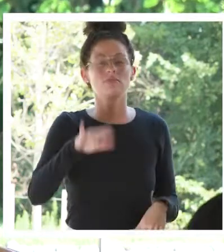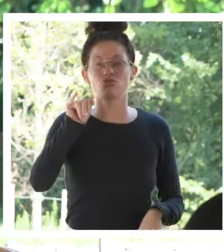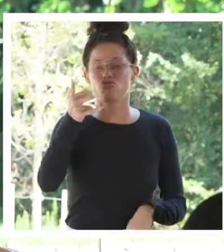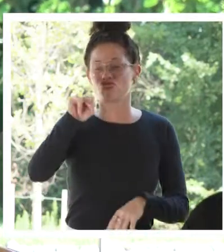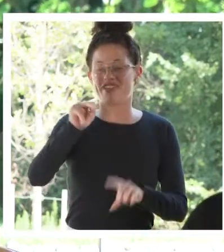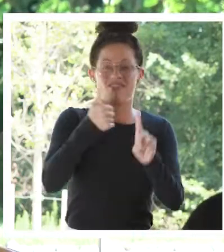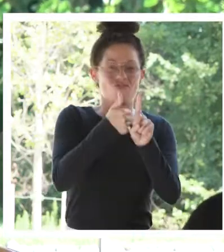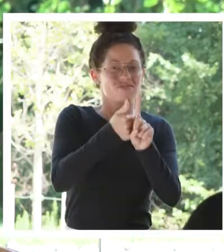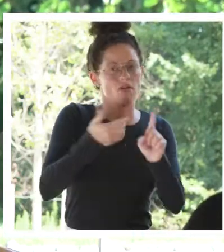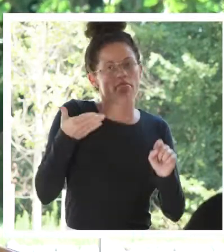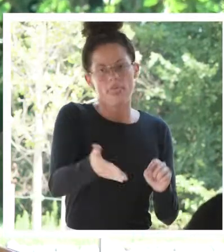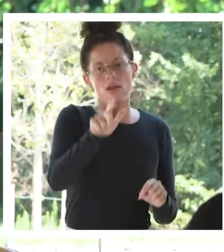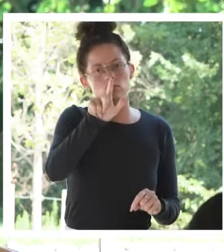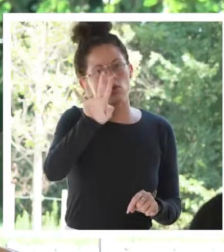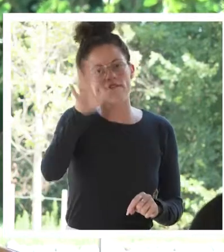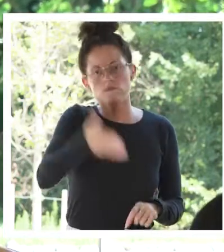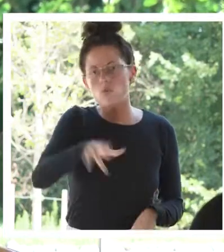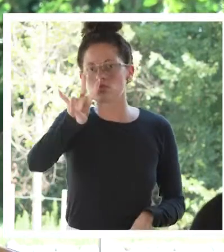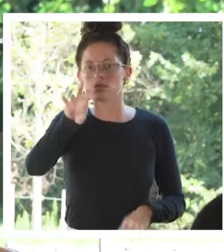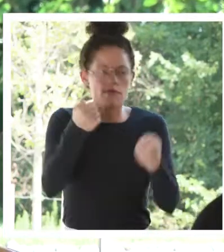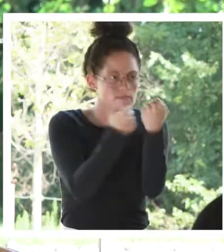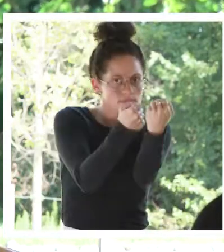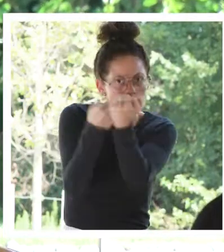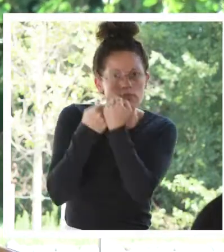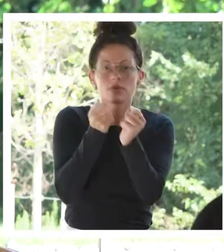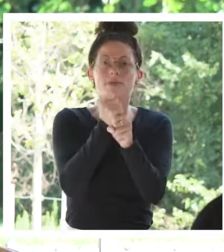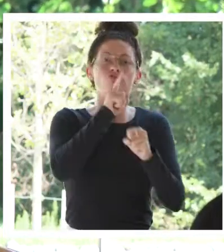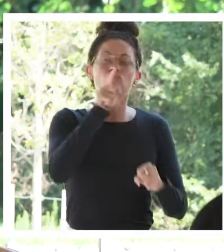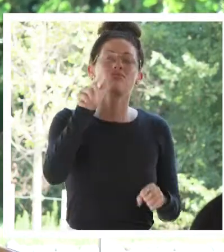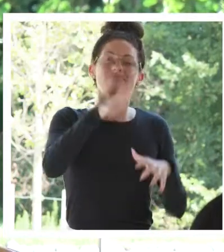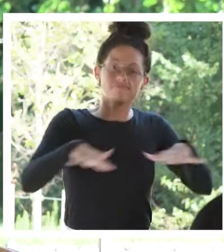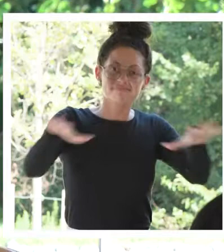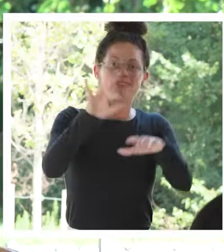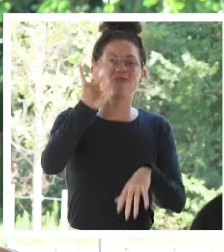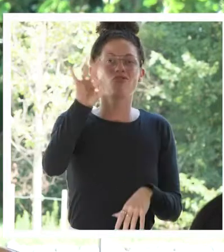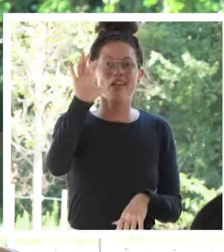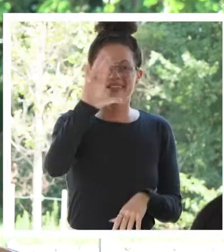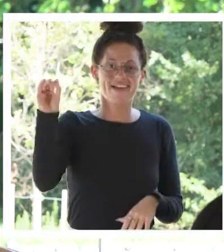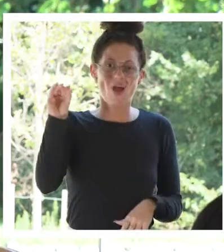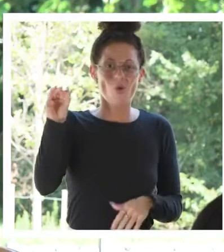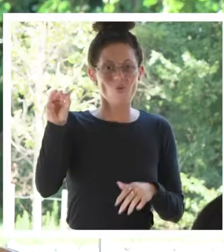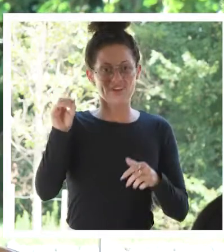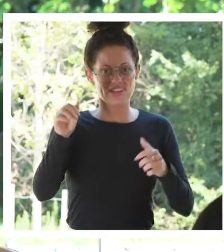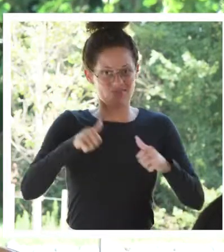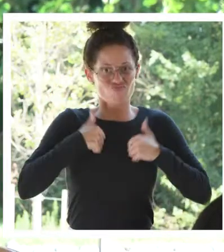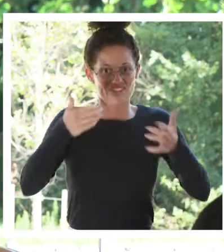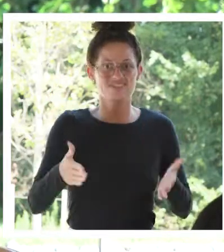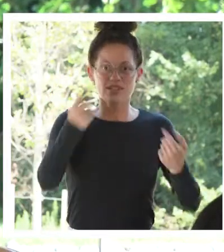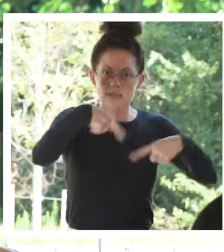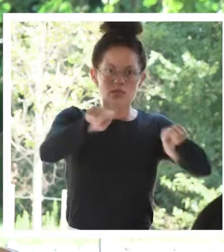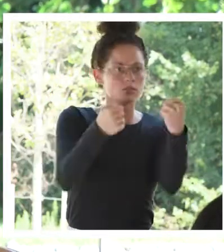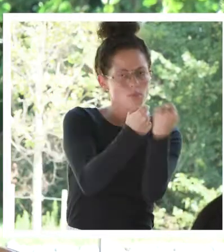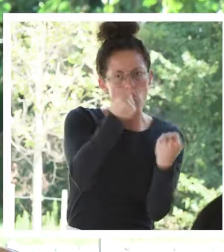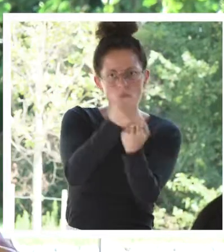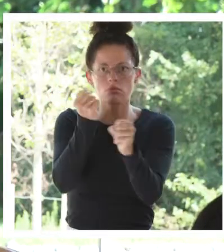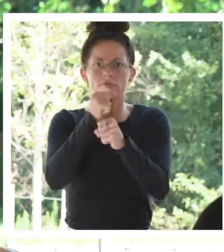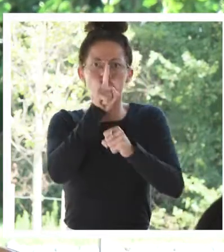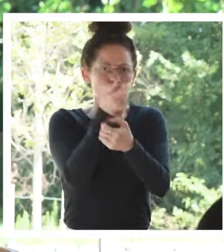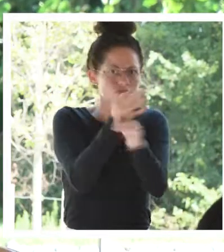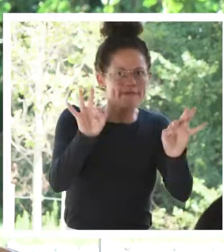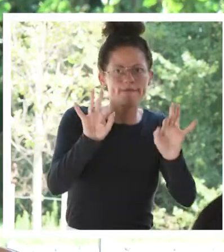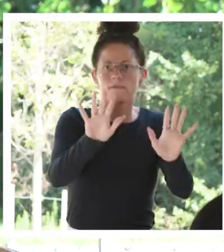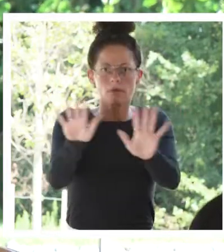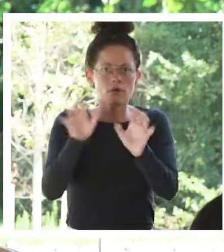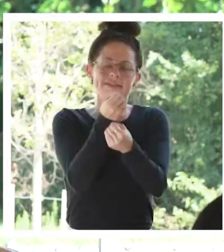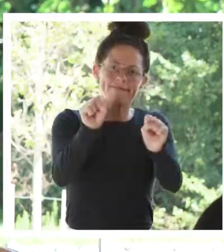that the citizens of Frederick County received the help and support that they did need. And I want to thank the members of the